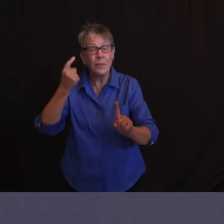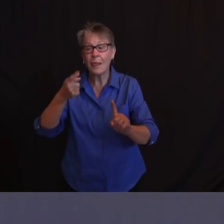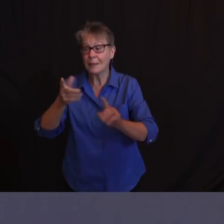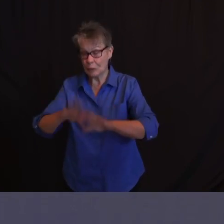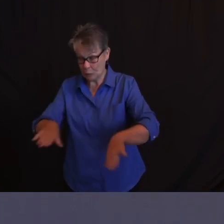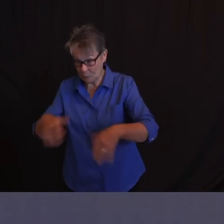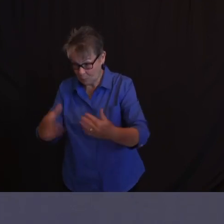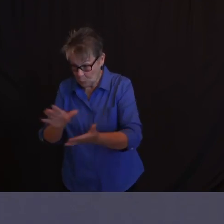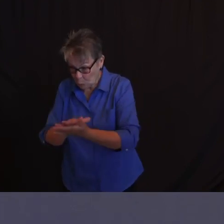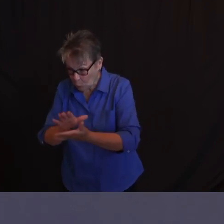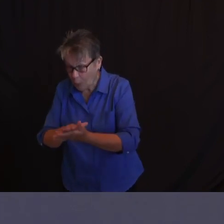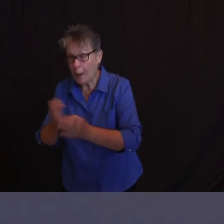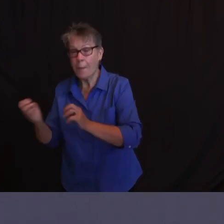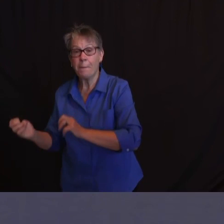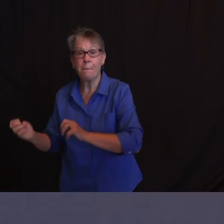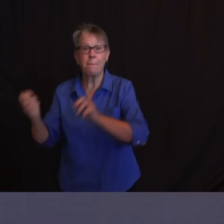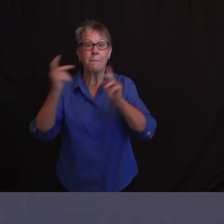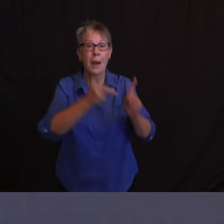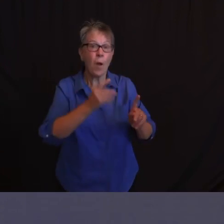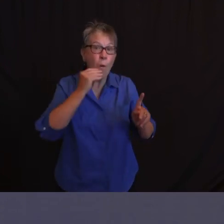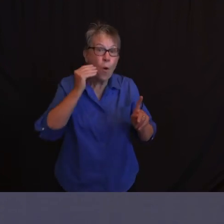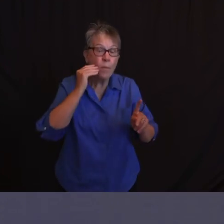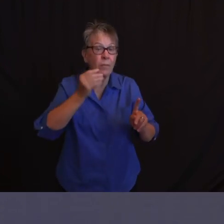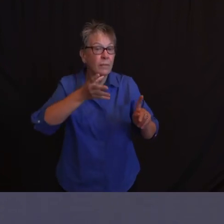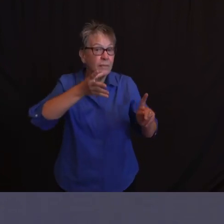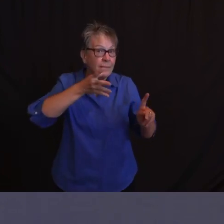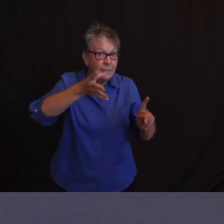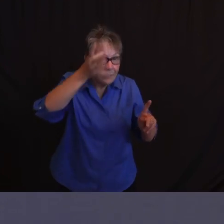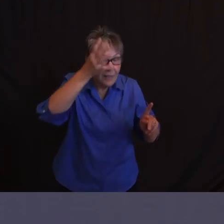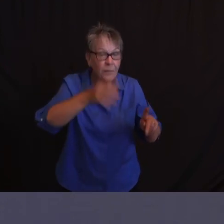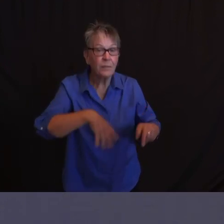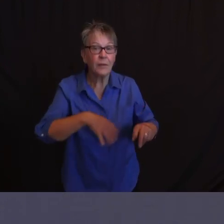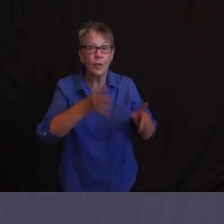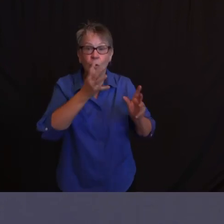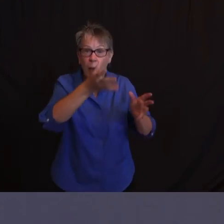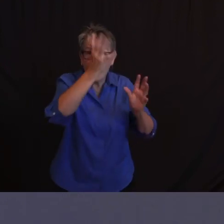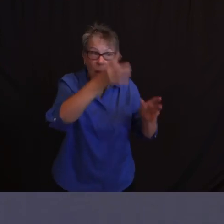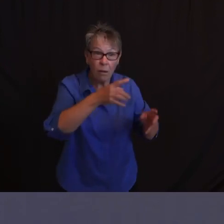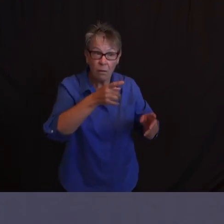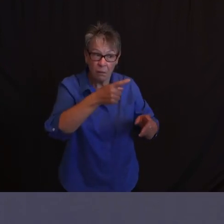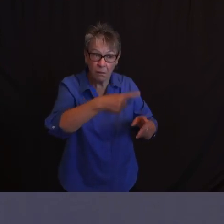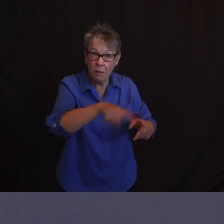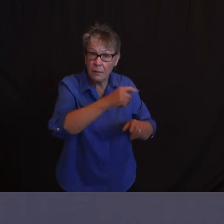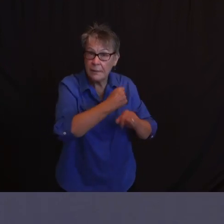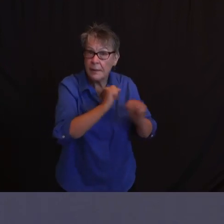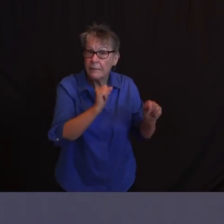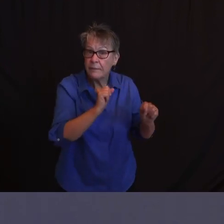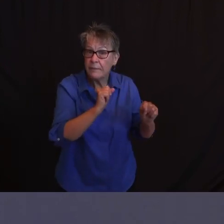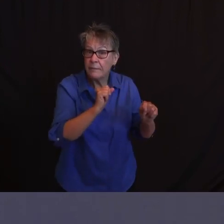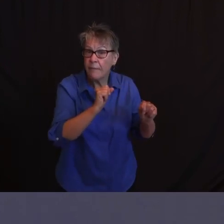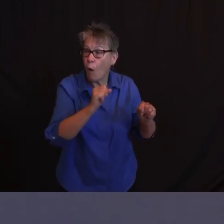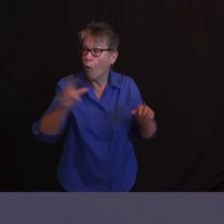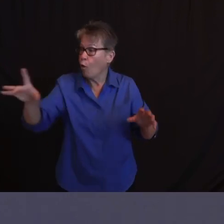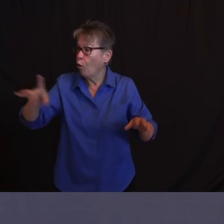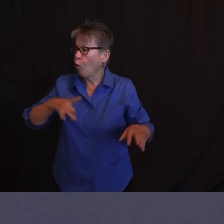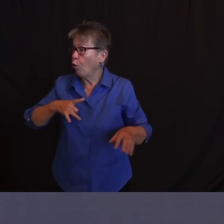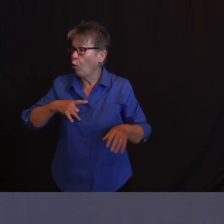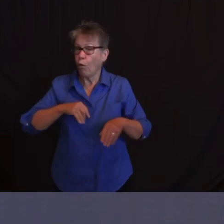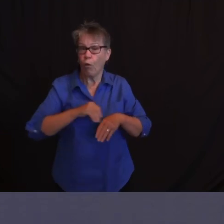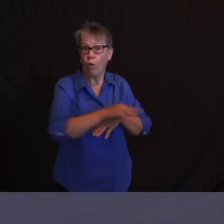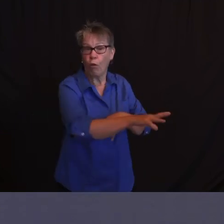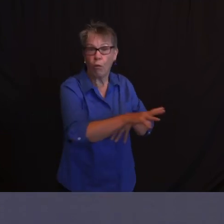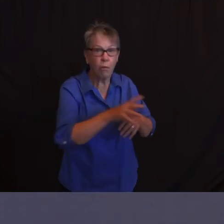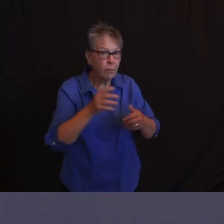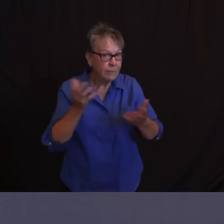still. Even if we magically found out tomorrow morning the pandemic had disappeared, the digital divide is